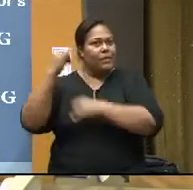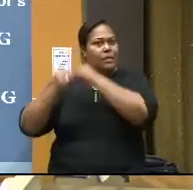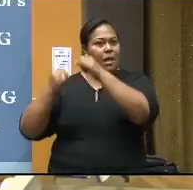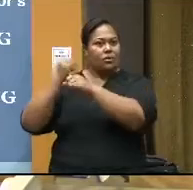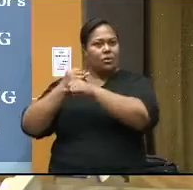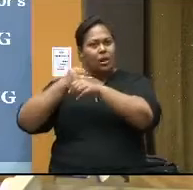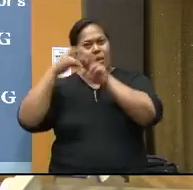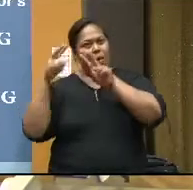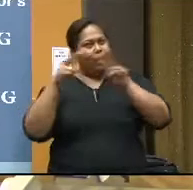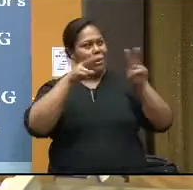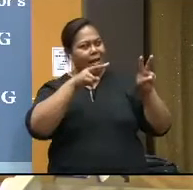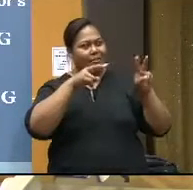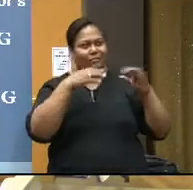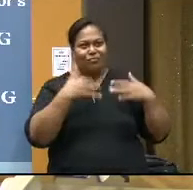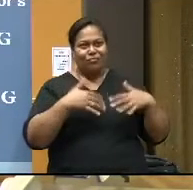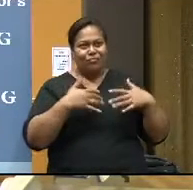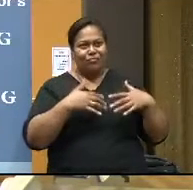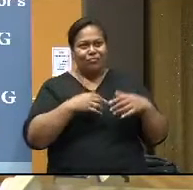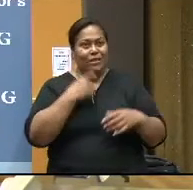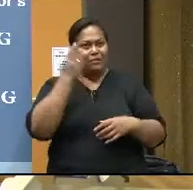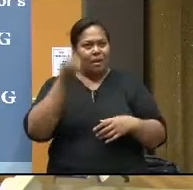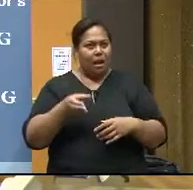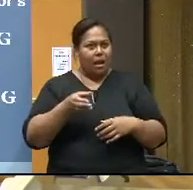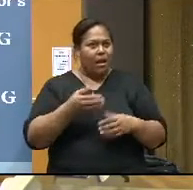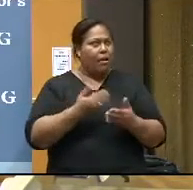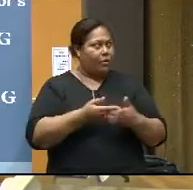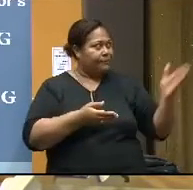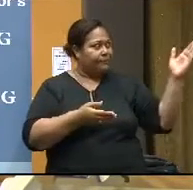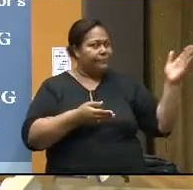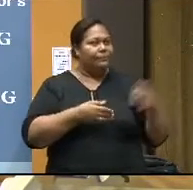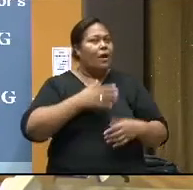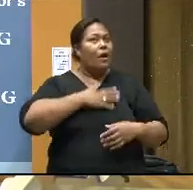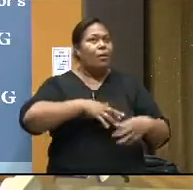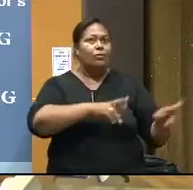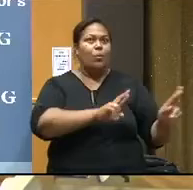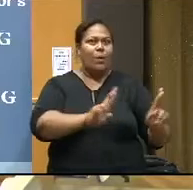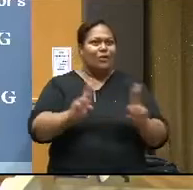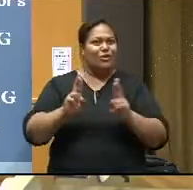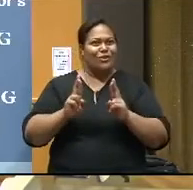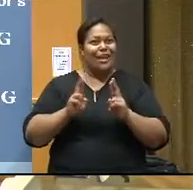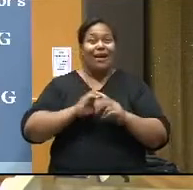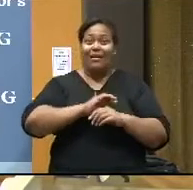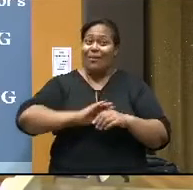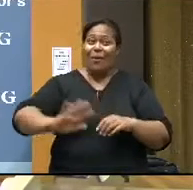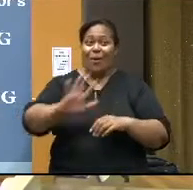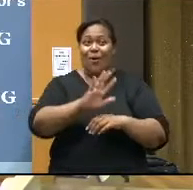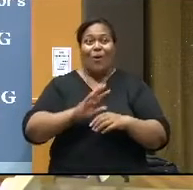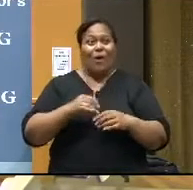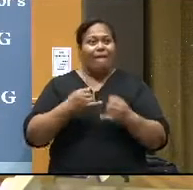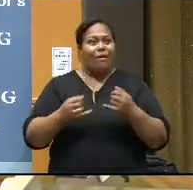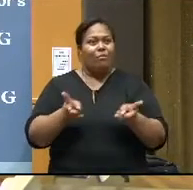internationally recognized speaker on this. And I want to wish everybody a very